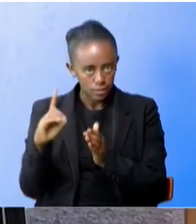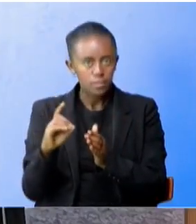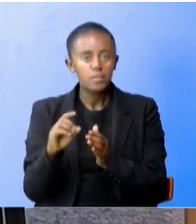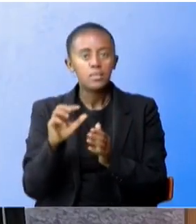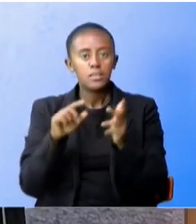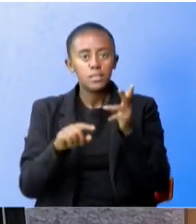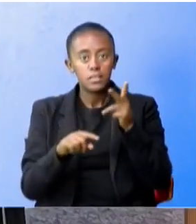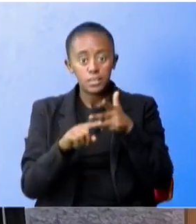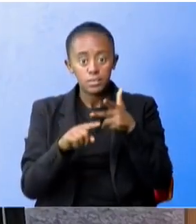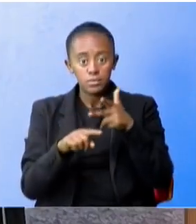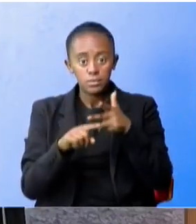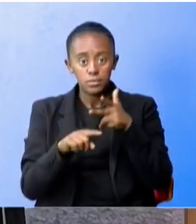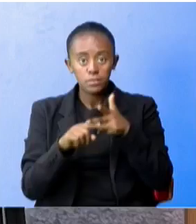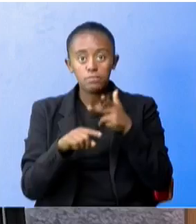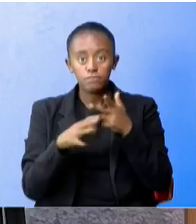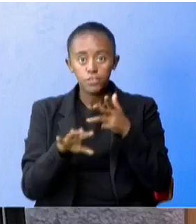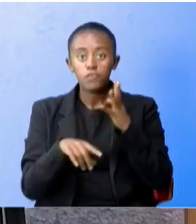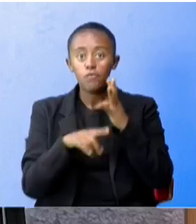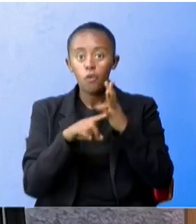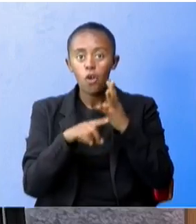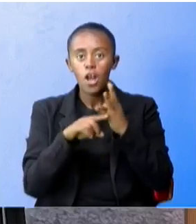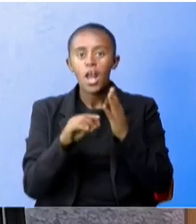available,